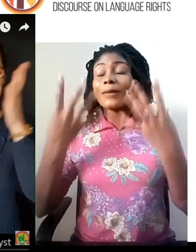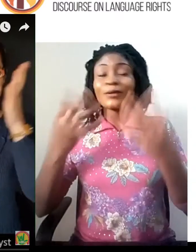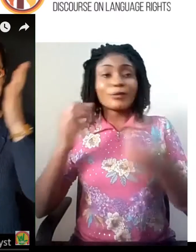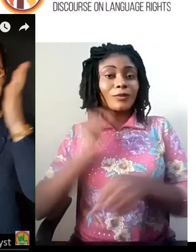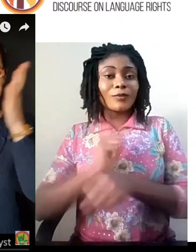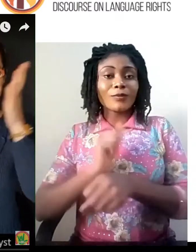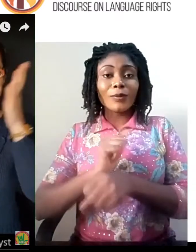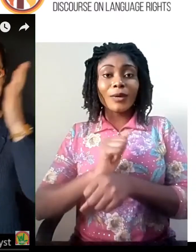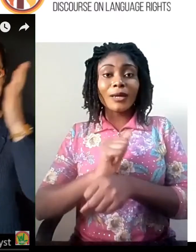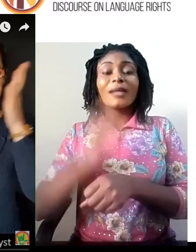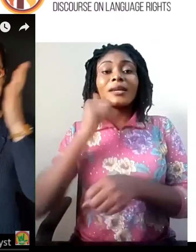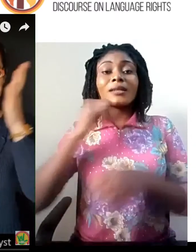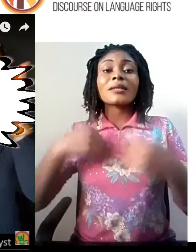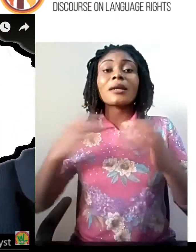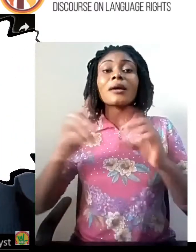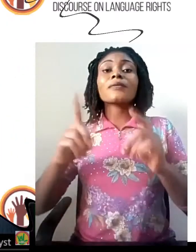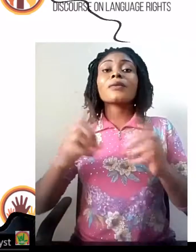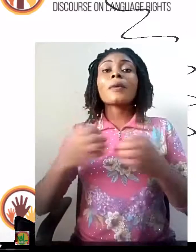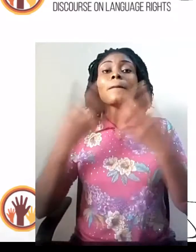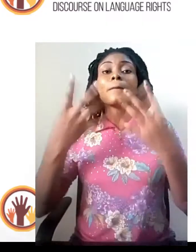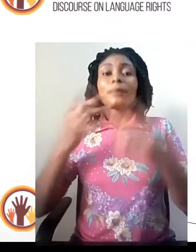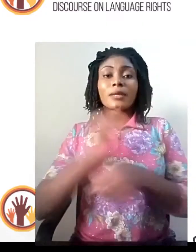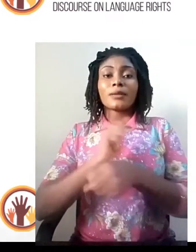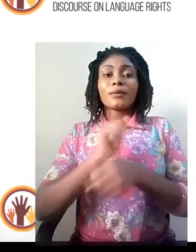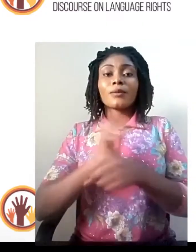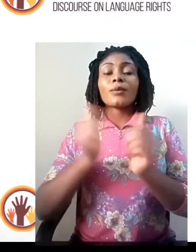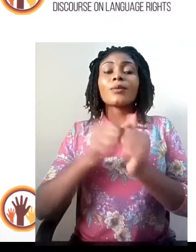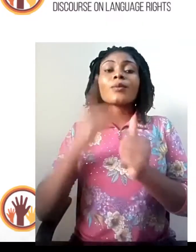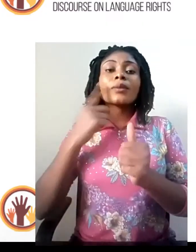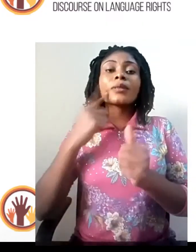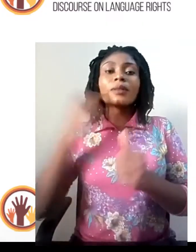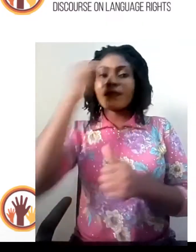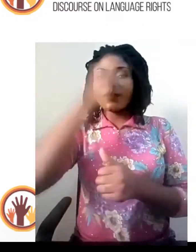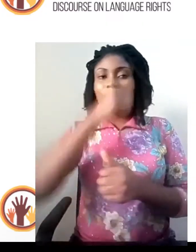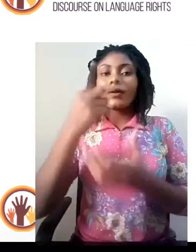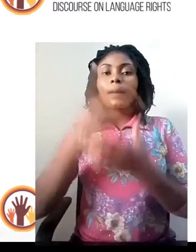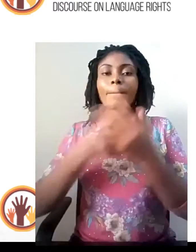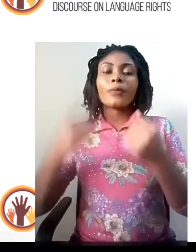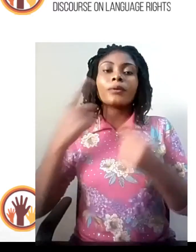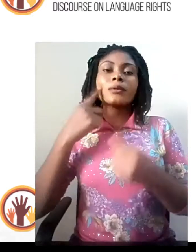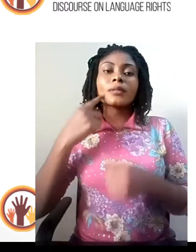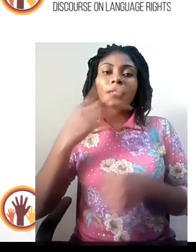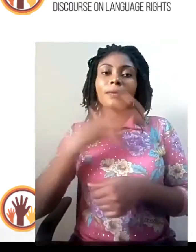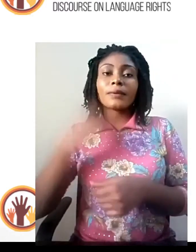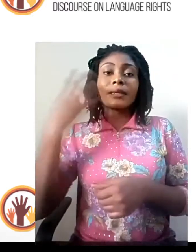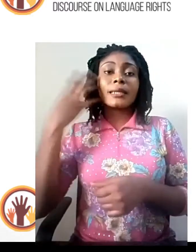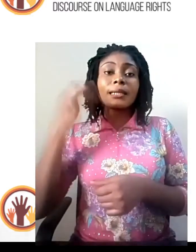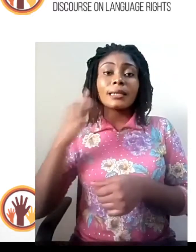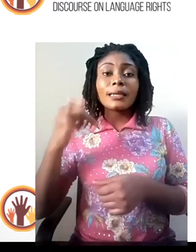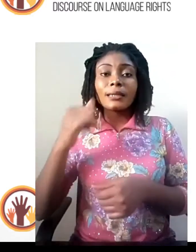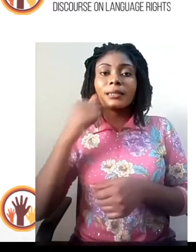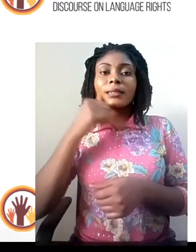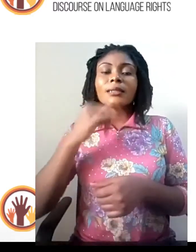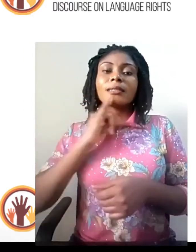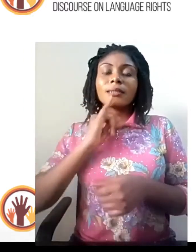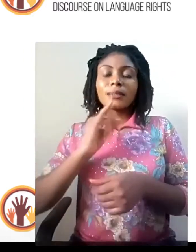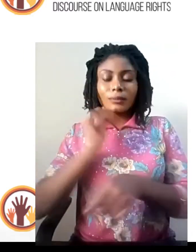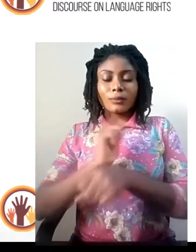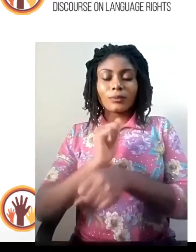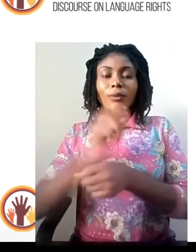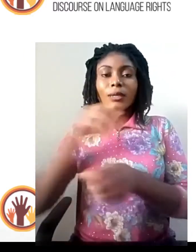deaf Africans, both deaf and hearing, of course. She's done work in Ghana, Kenya, and